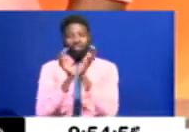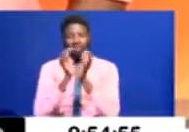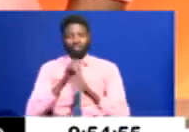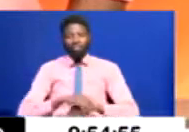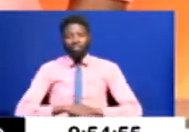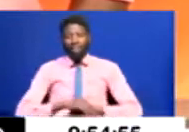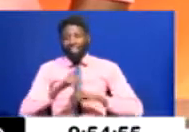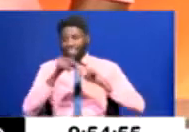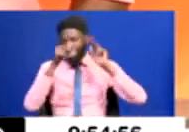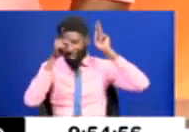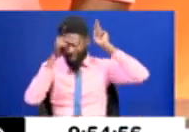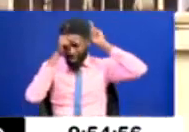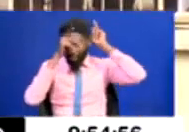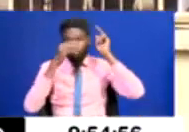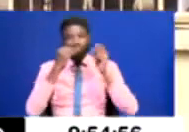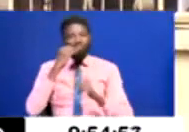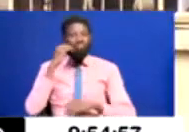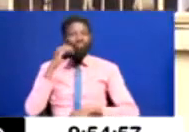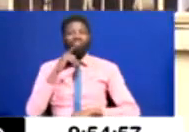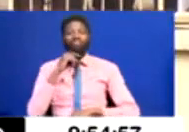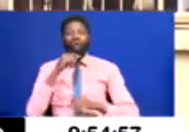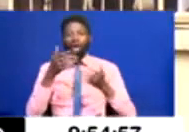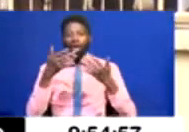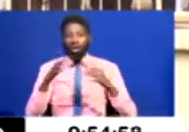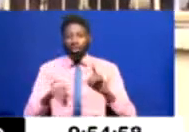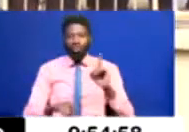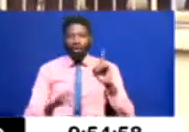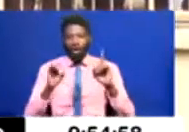lost 1-0 to Talanta FC.